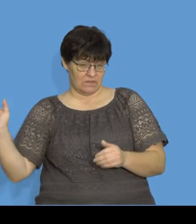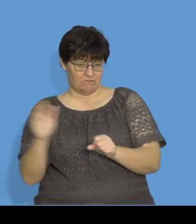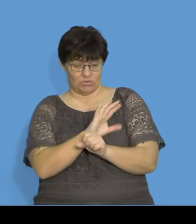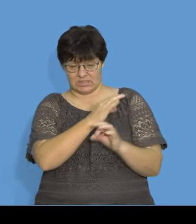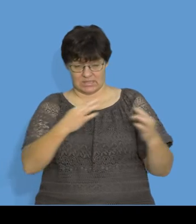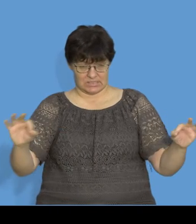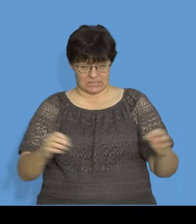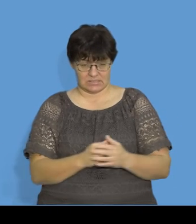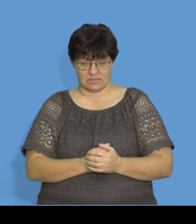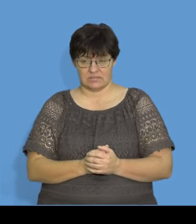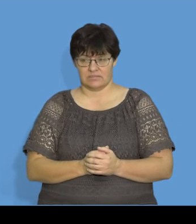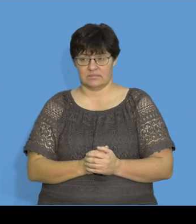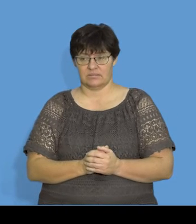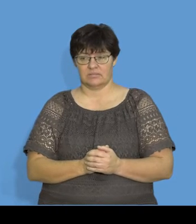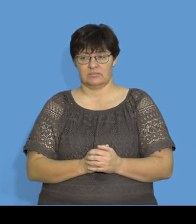will